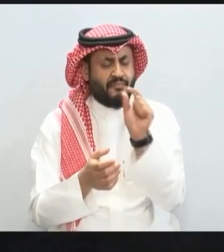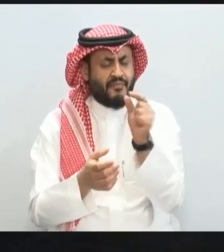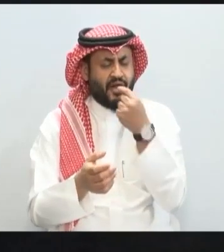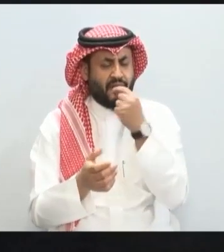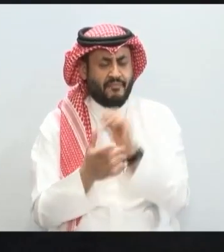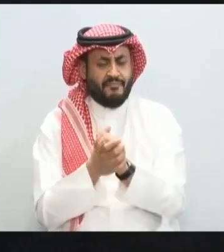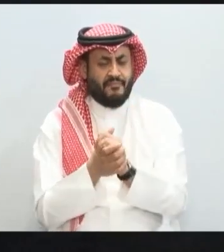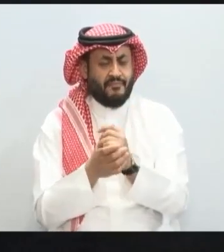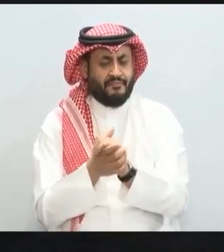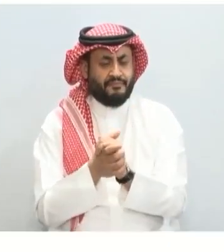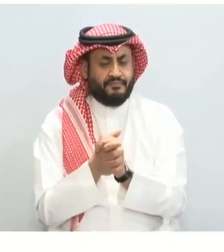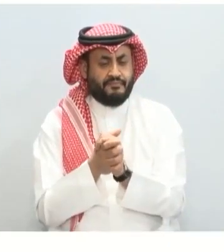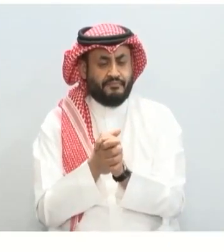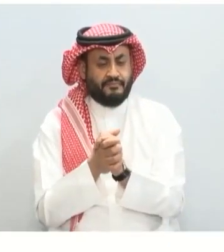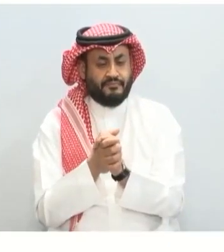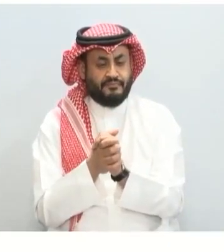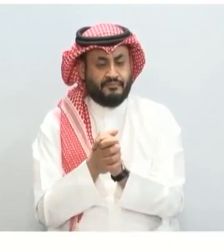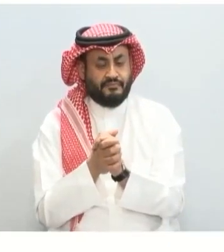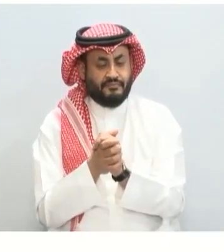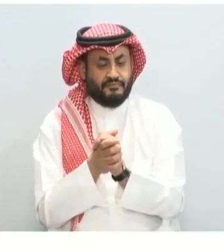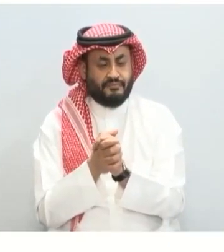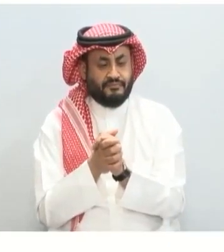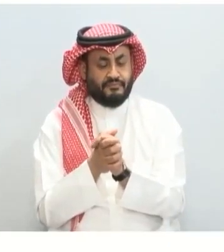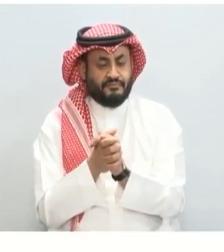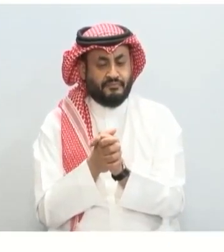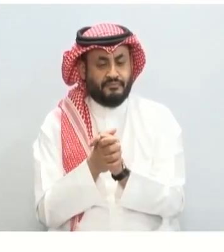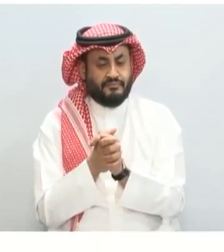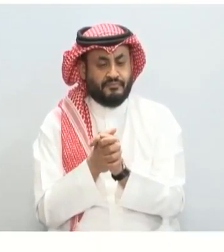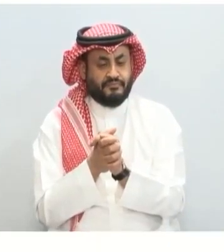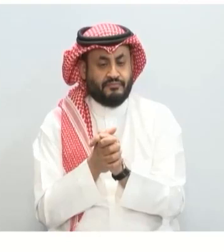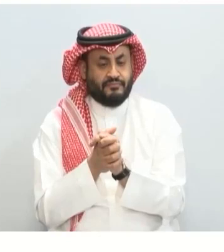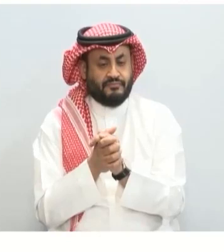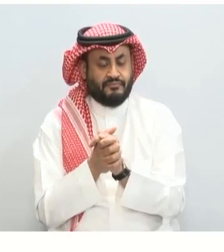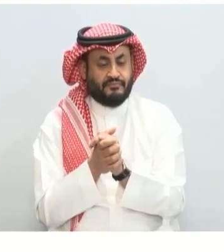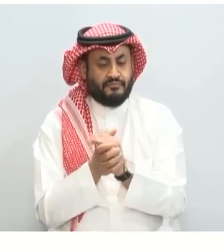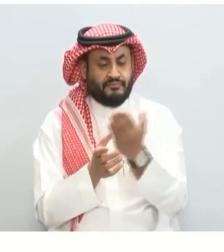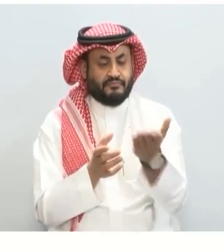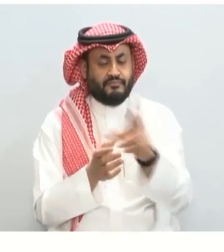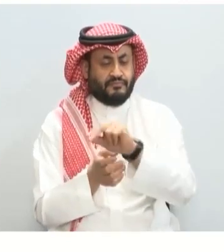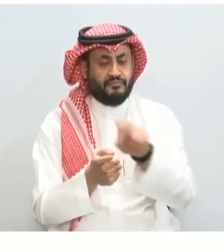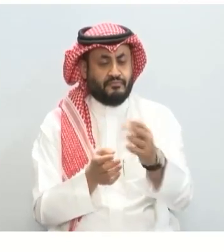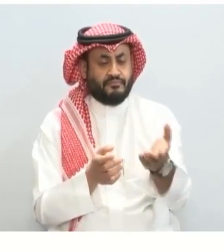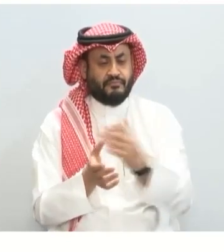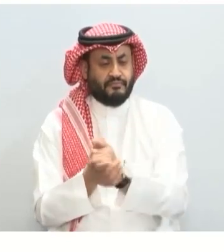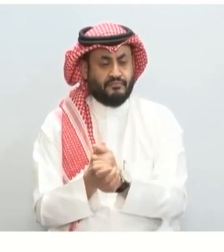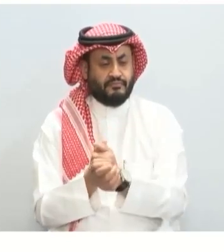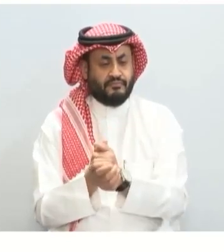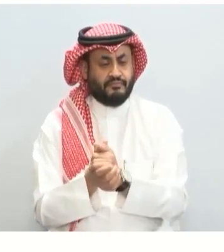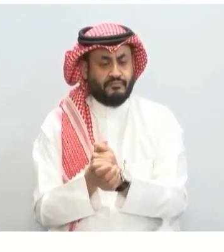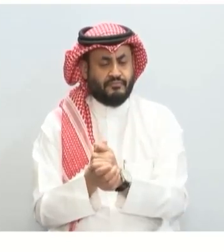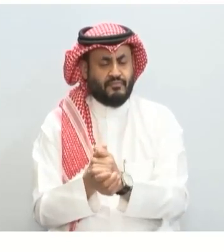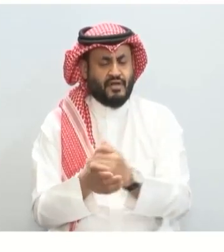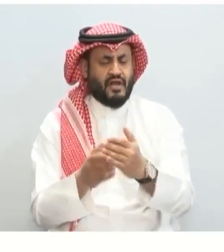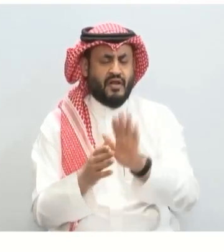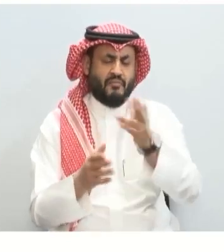small amount of food. It's often used when talking about eating, as in the following examples. I don't want much, just